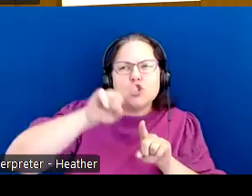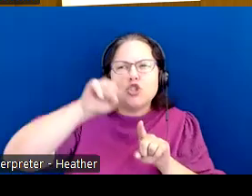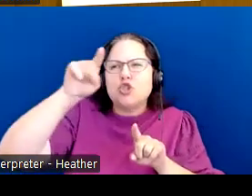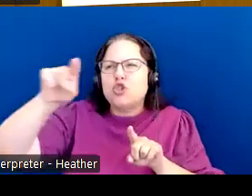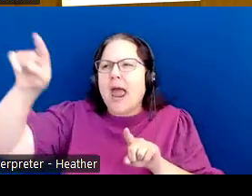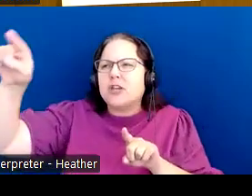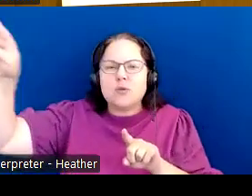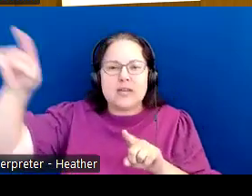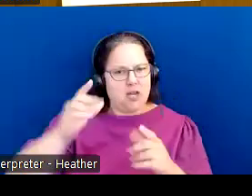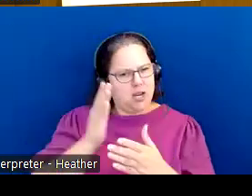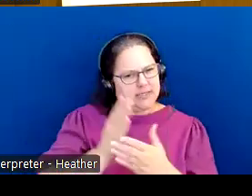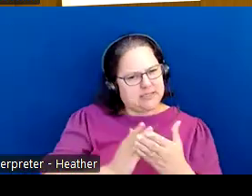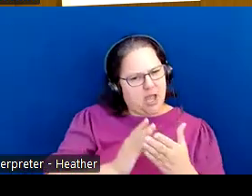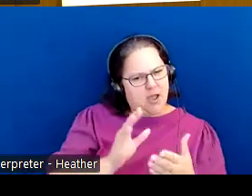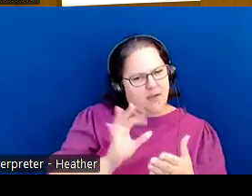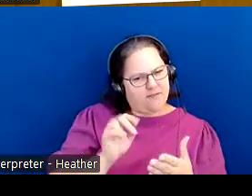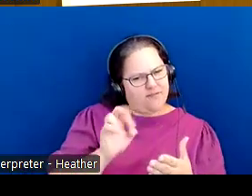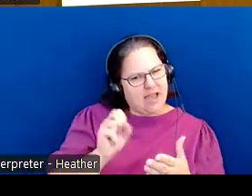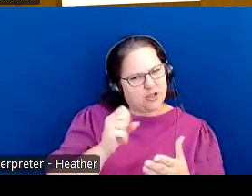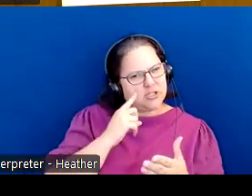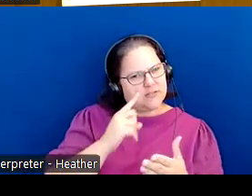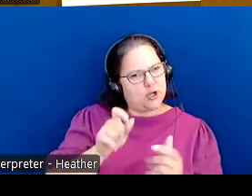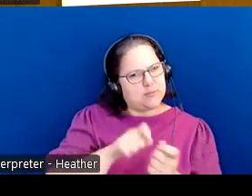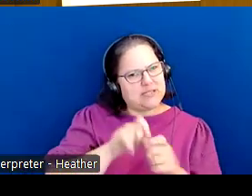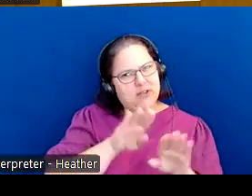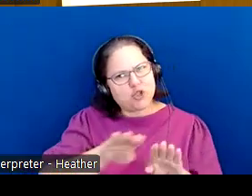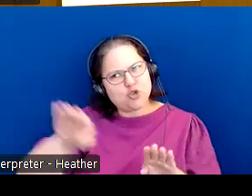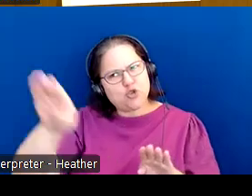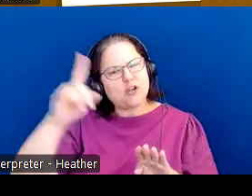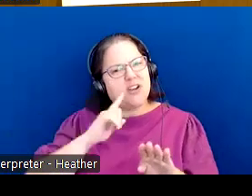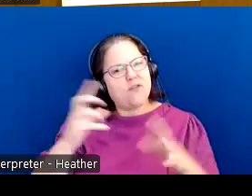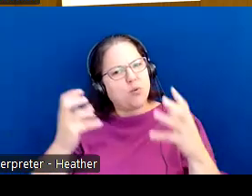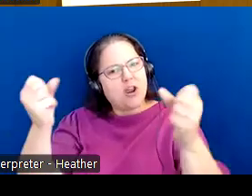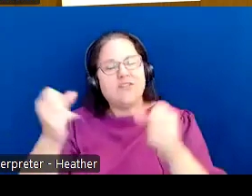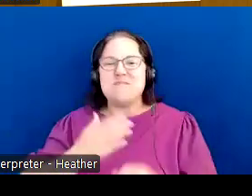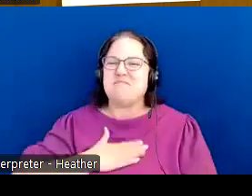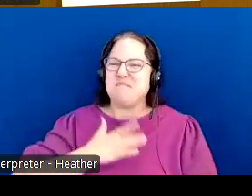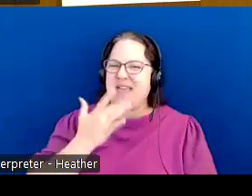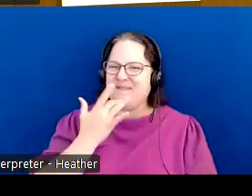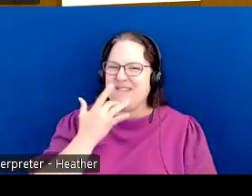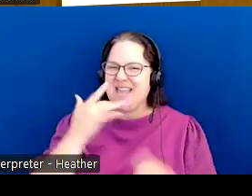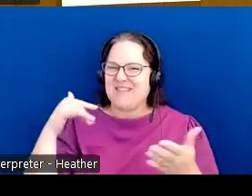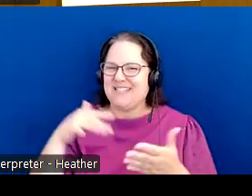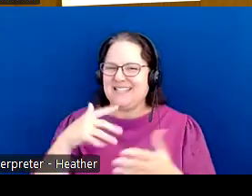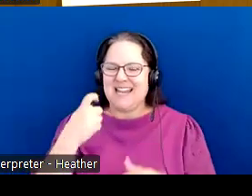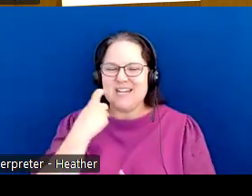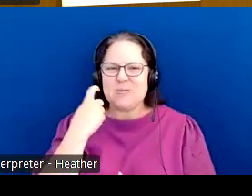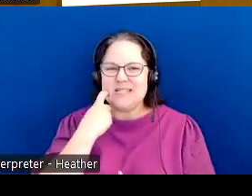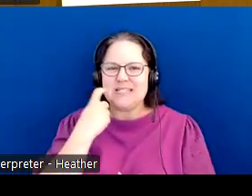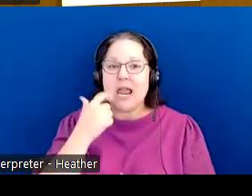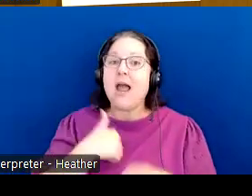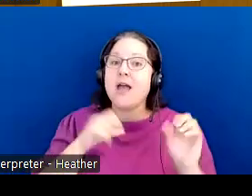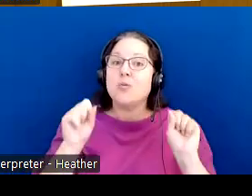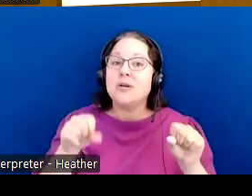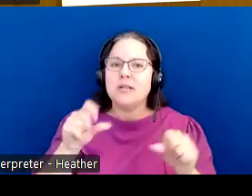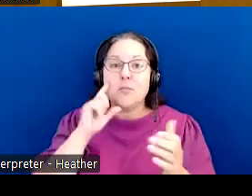to a certain trajectory of long-term recovery? One of my favorite studies that I did recently was I was able to identify,